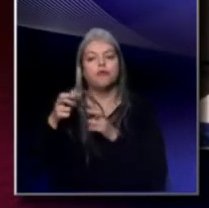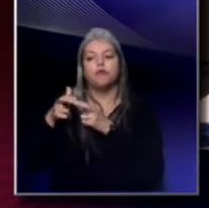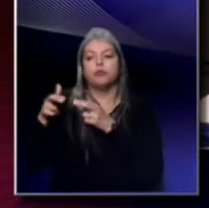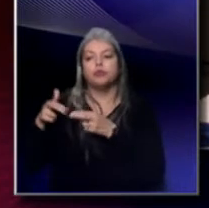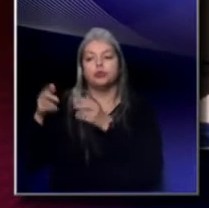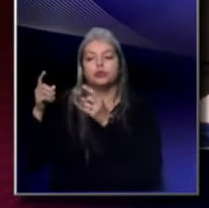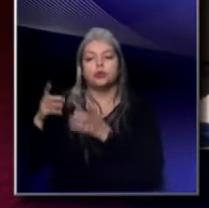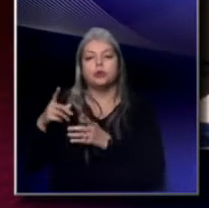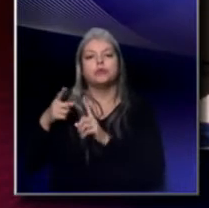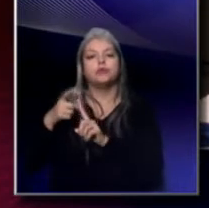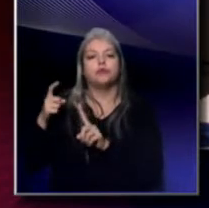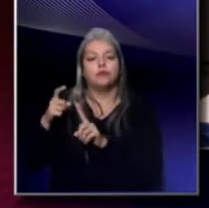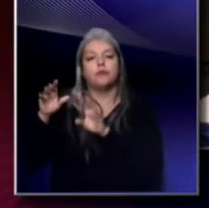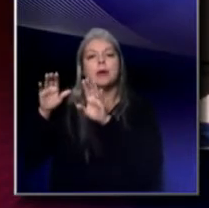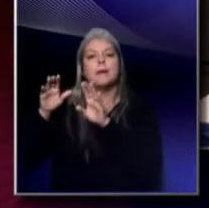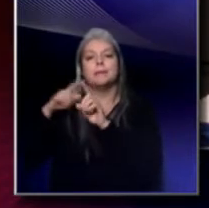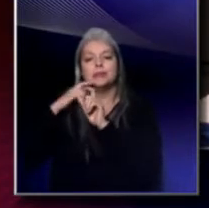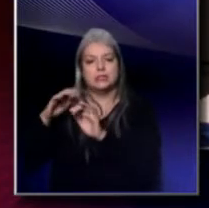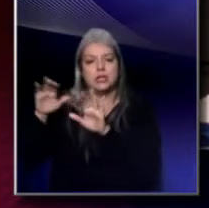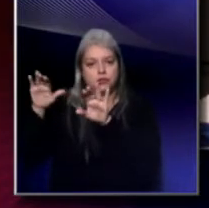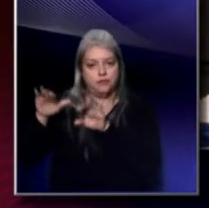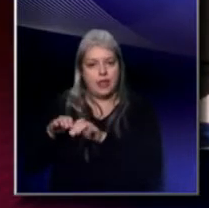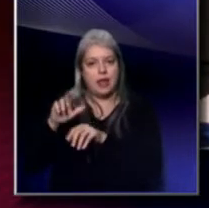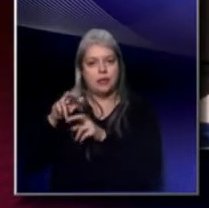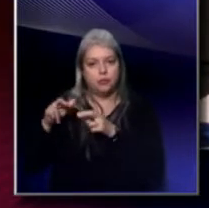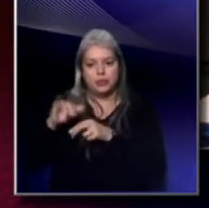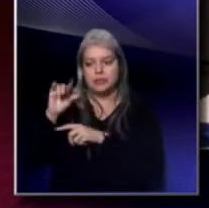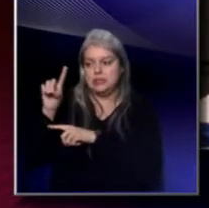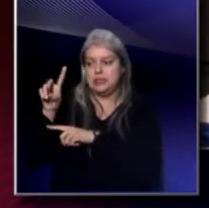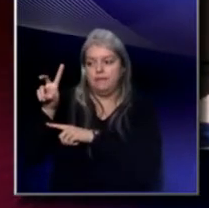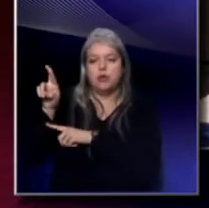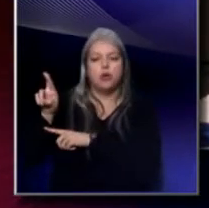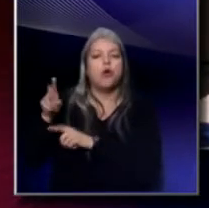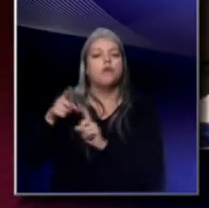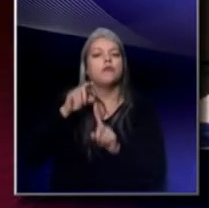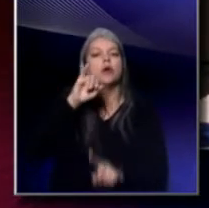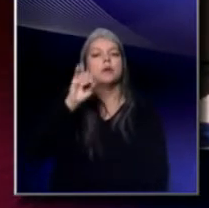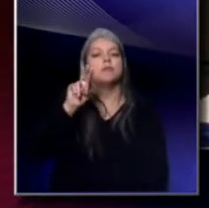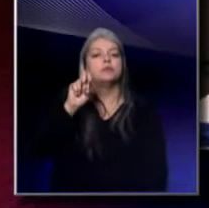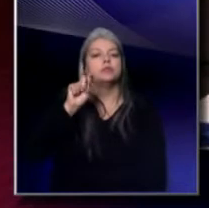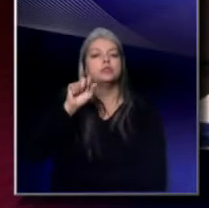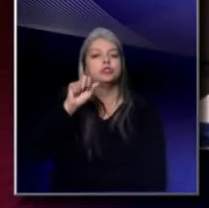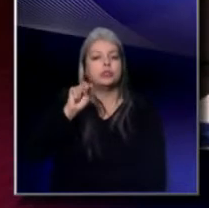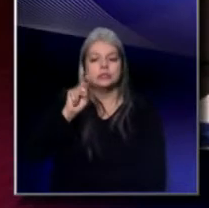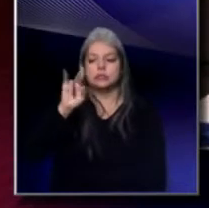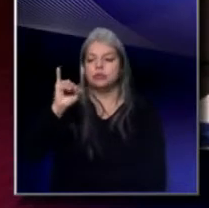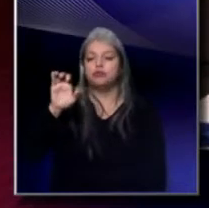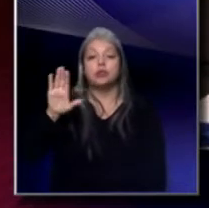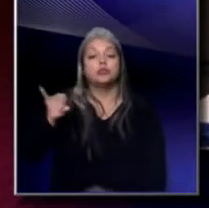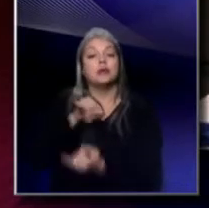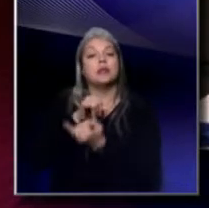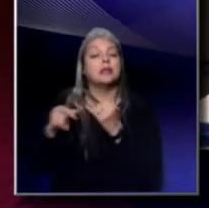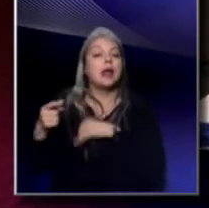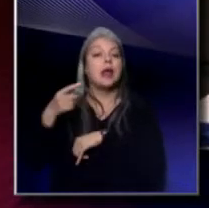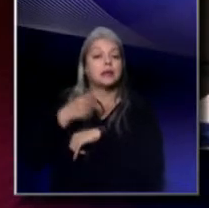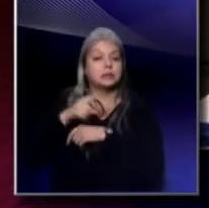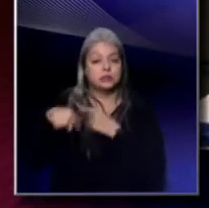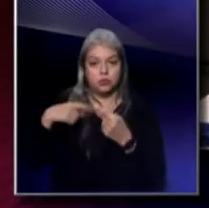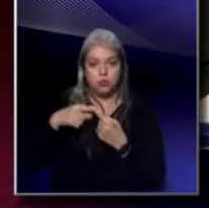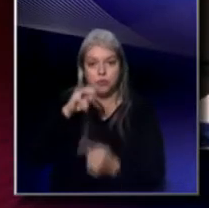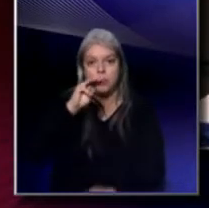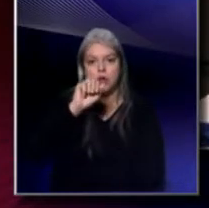of Desert Valley Region, and so that is Justin Rice. Her last day with us will be on